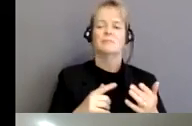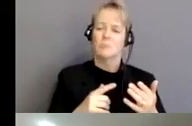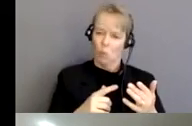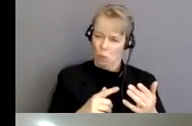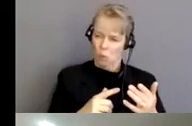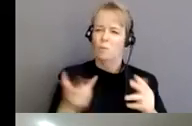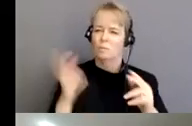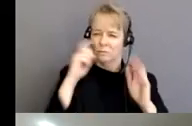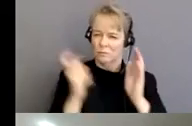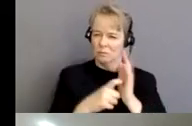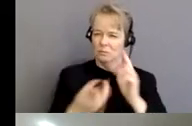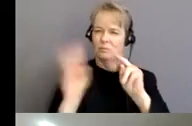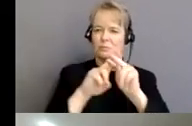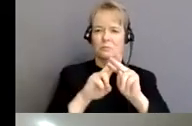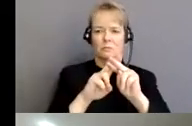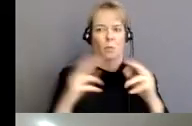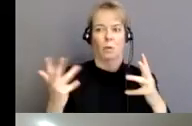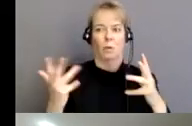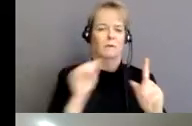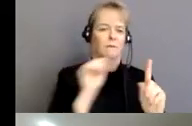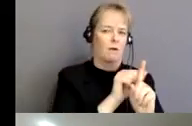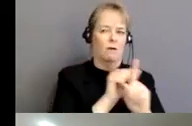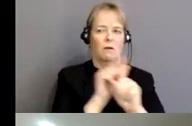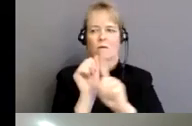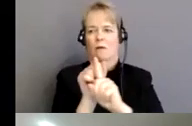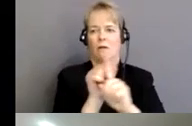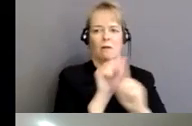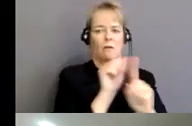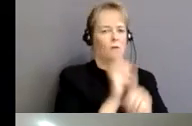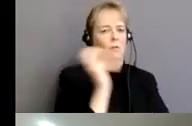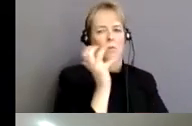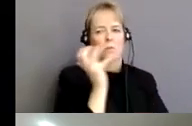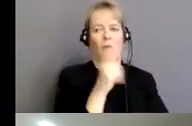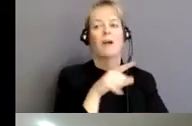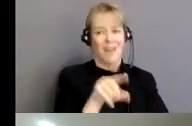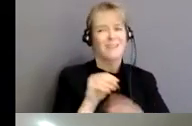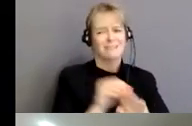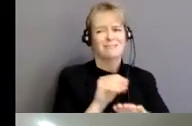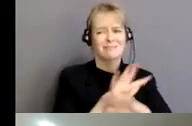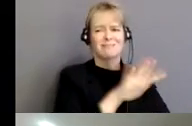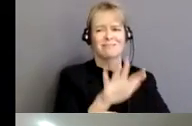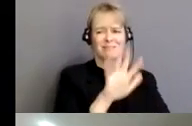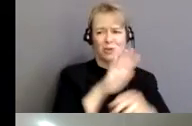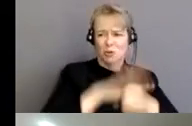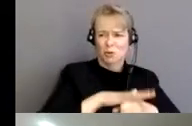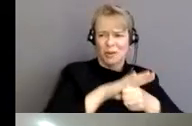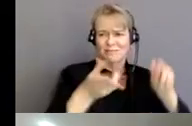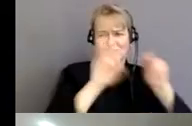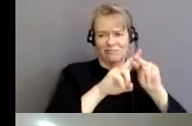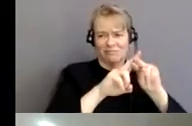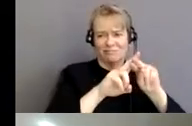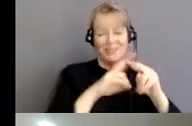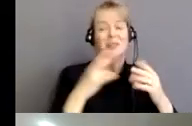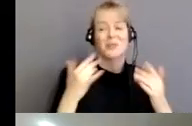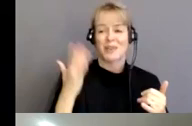on. And that is also increased people's stress level. So with that said, I'm going to invite